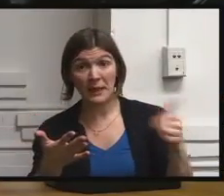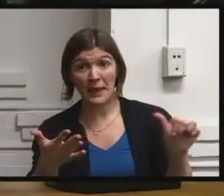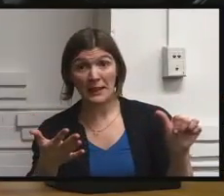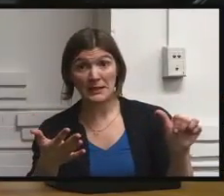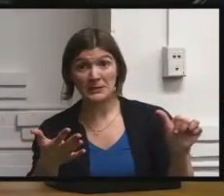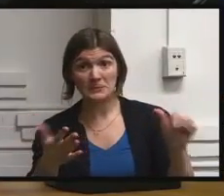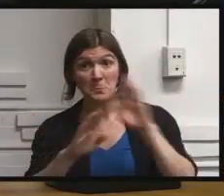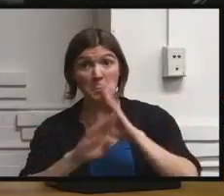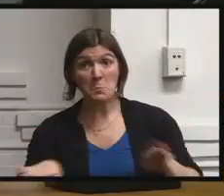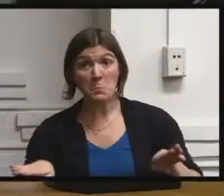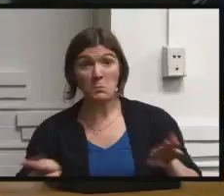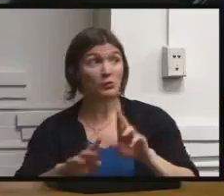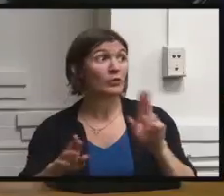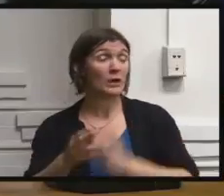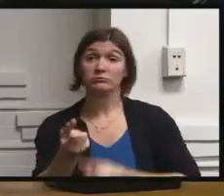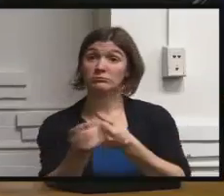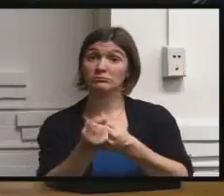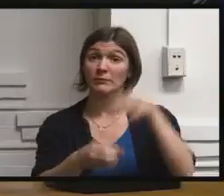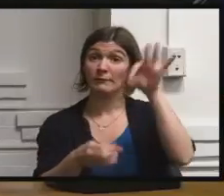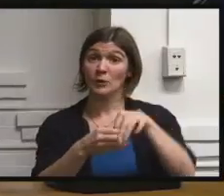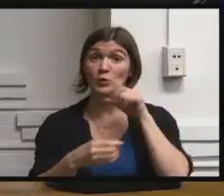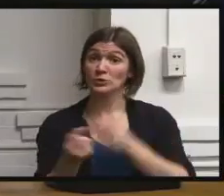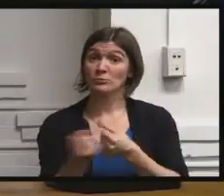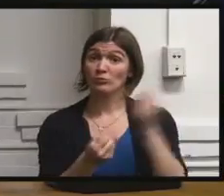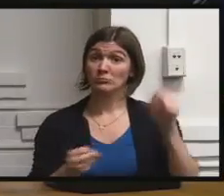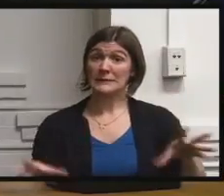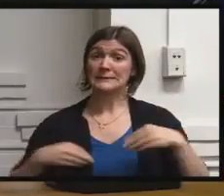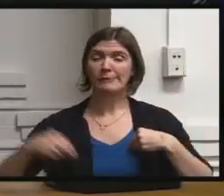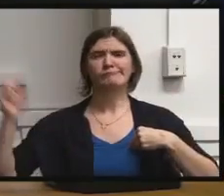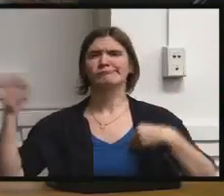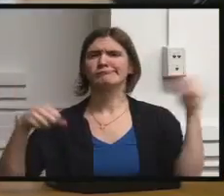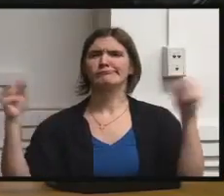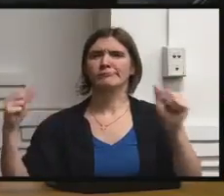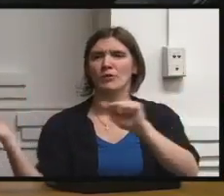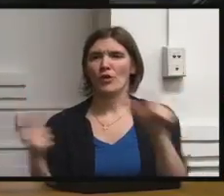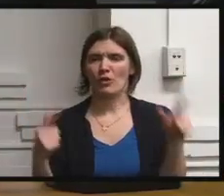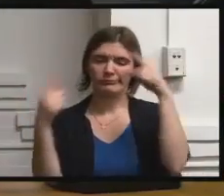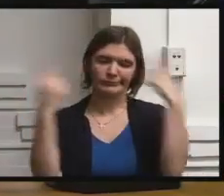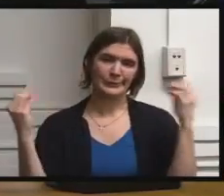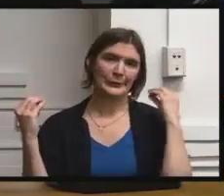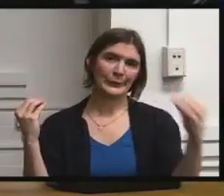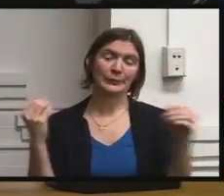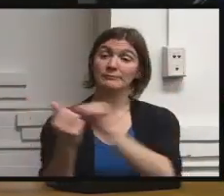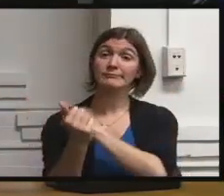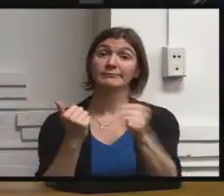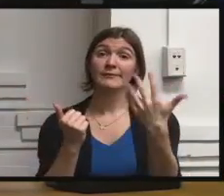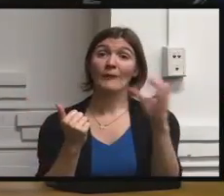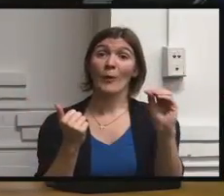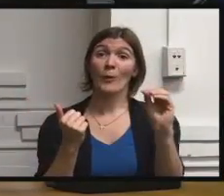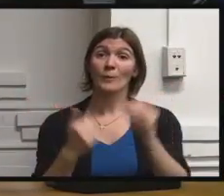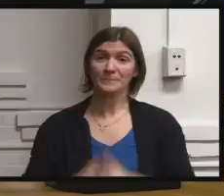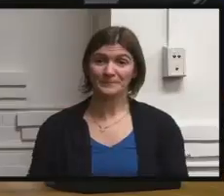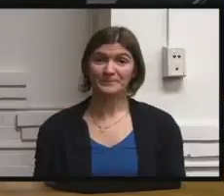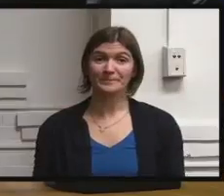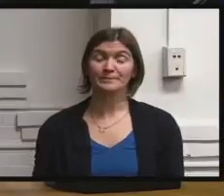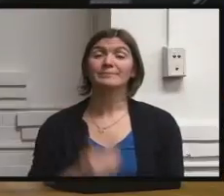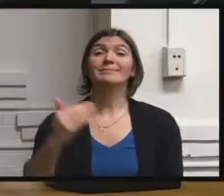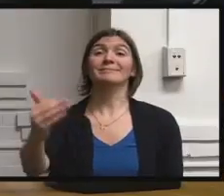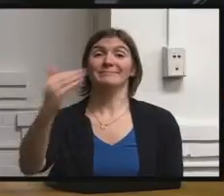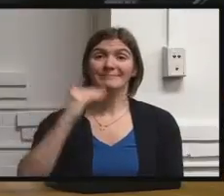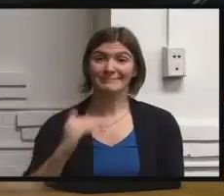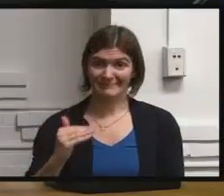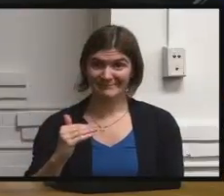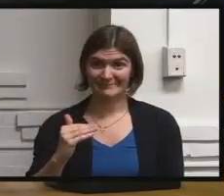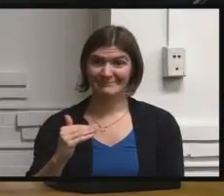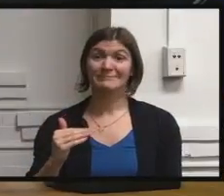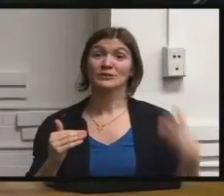attendance? Hearing none, all those in favor, please say aye. Aye. Aye. Any opposed or abstaining? That carries 5-0. The next matter on the